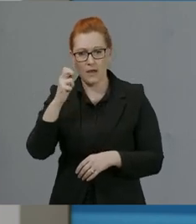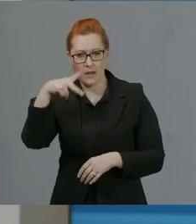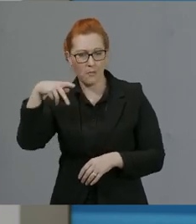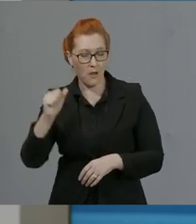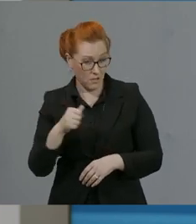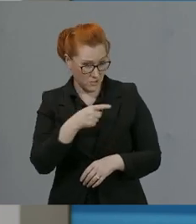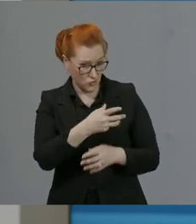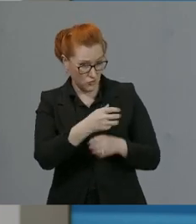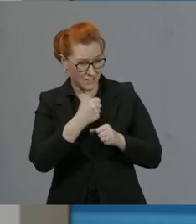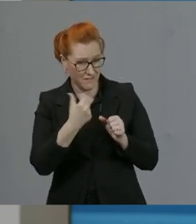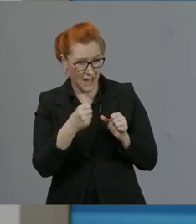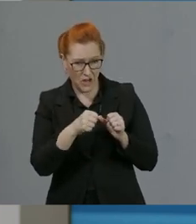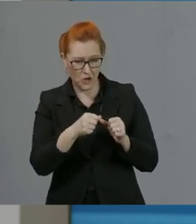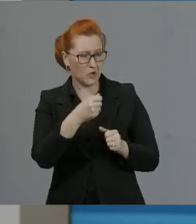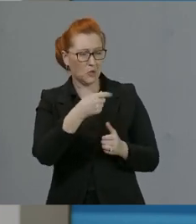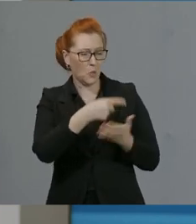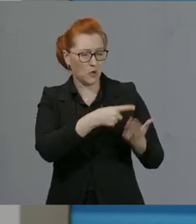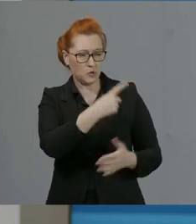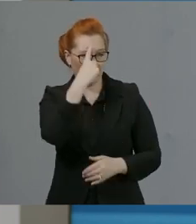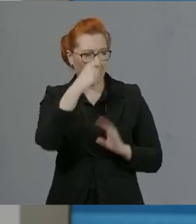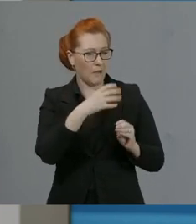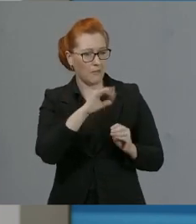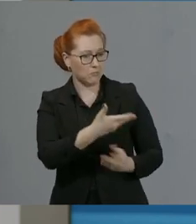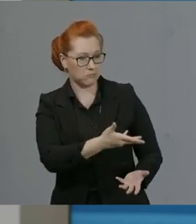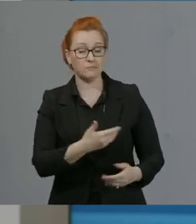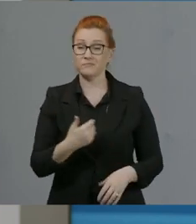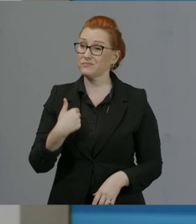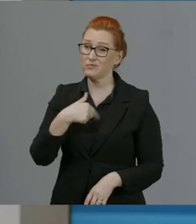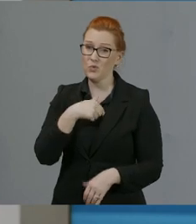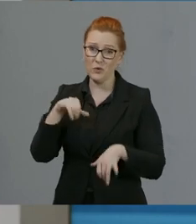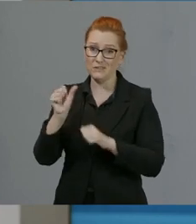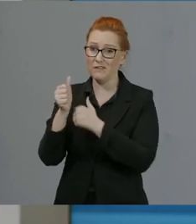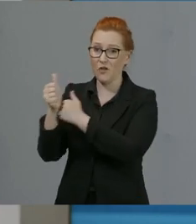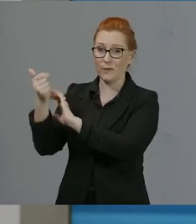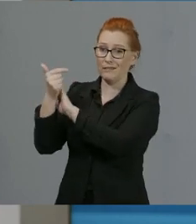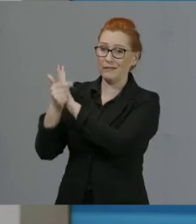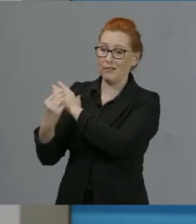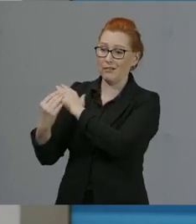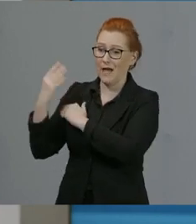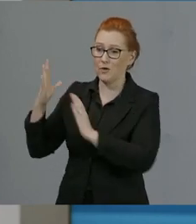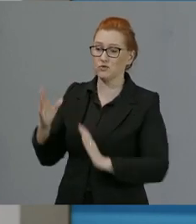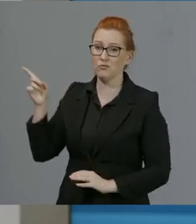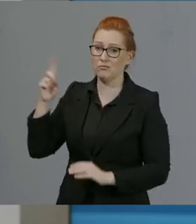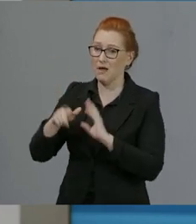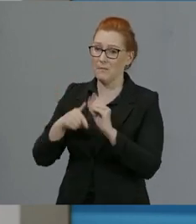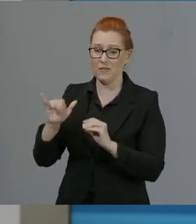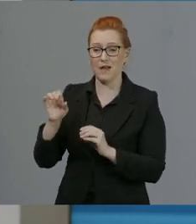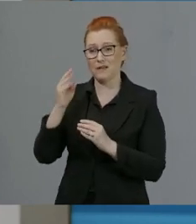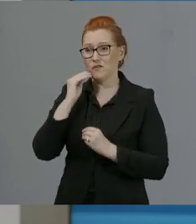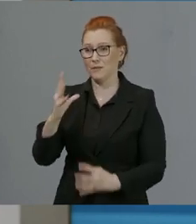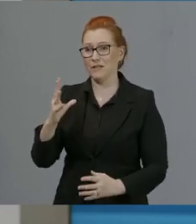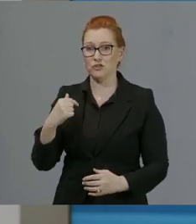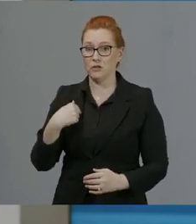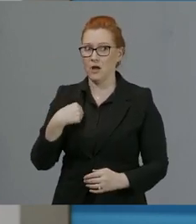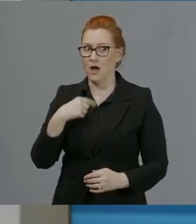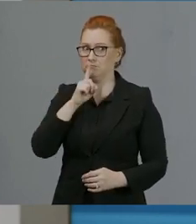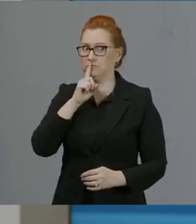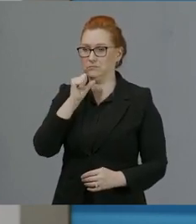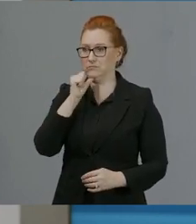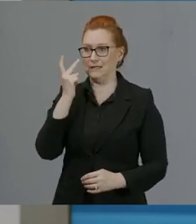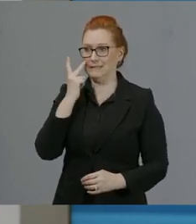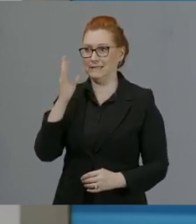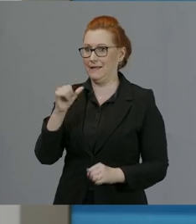should release this data? We are still working with our legal counsel on the release of that data. I don't think I've seen that